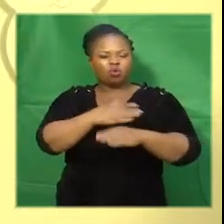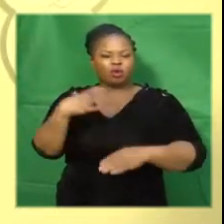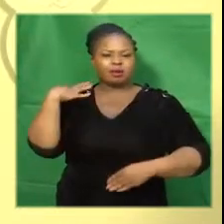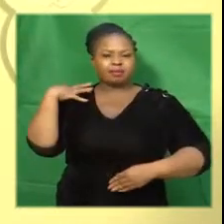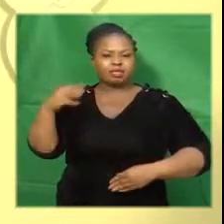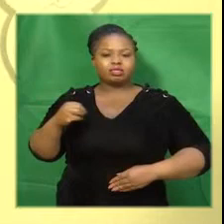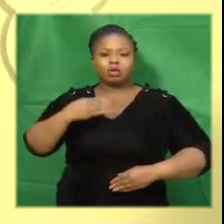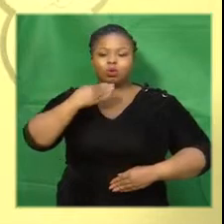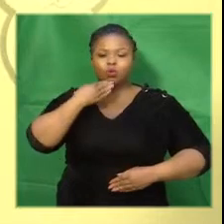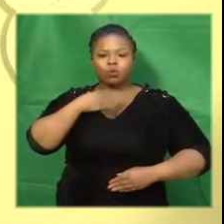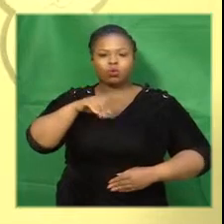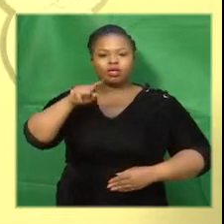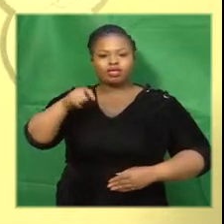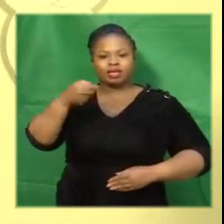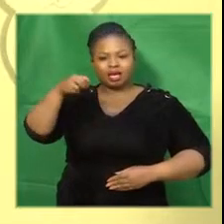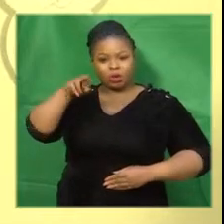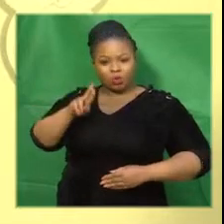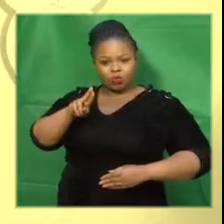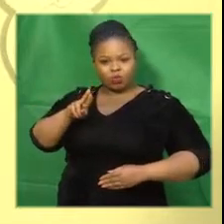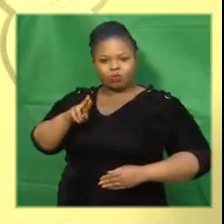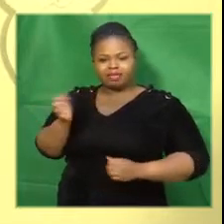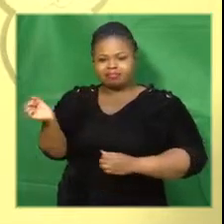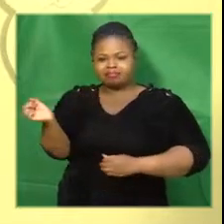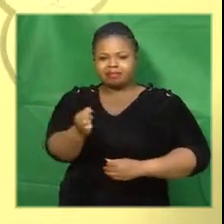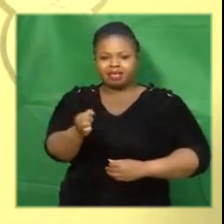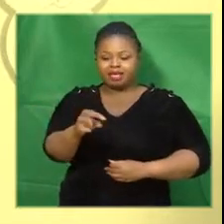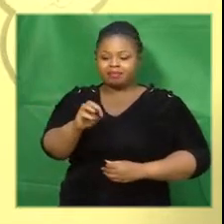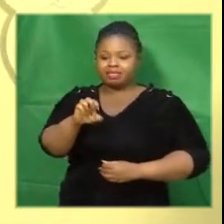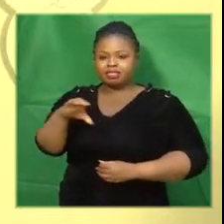Minister Pax Tau as MEC in Gauteng.